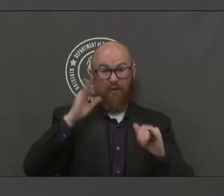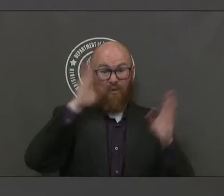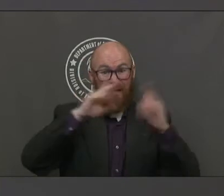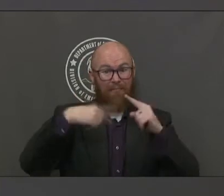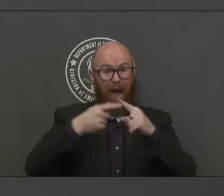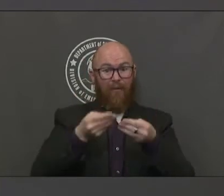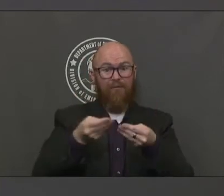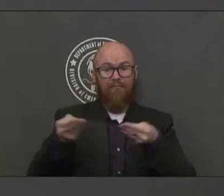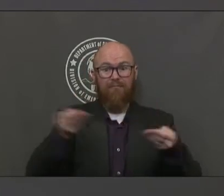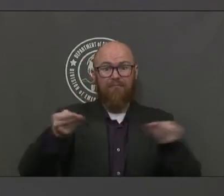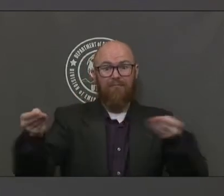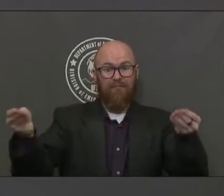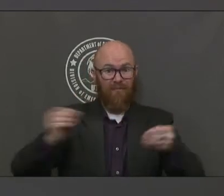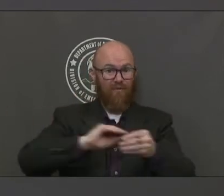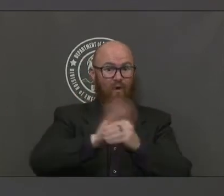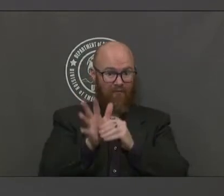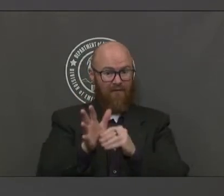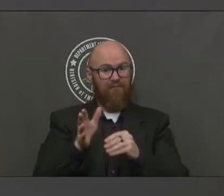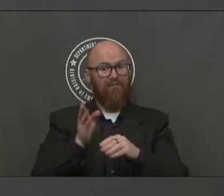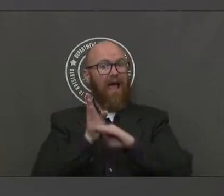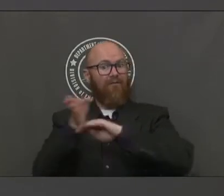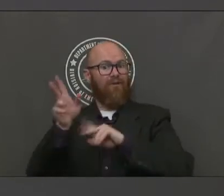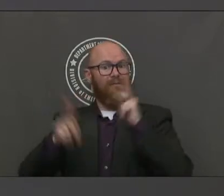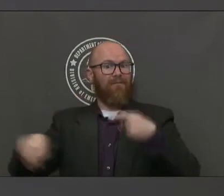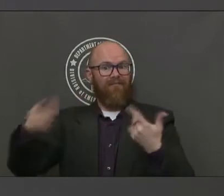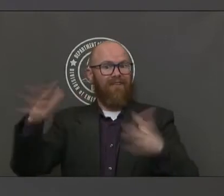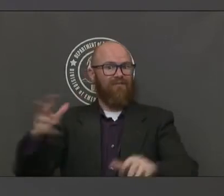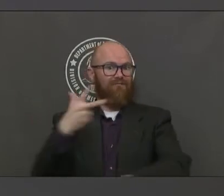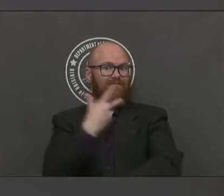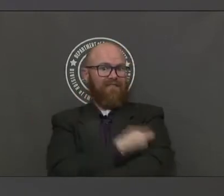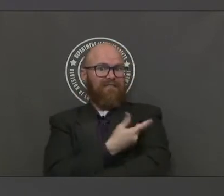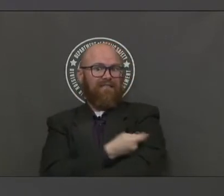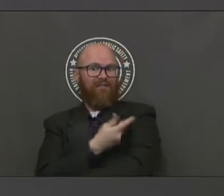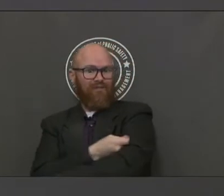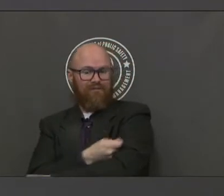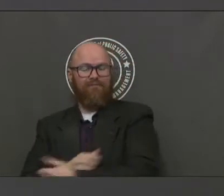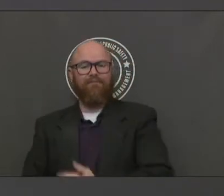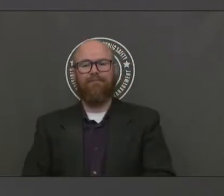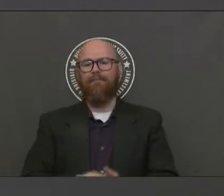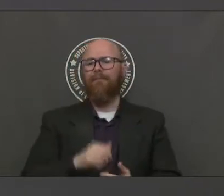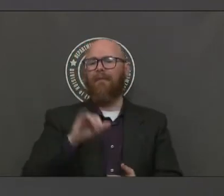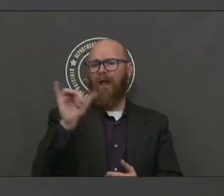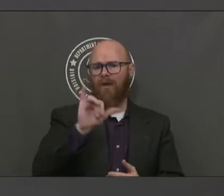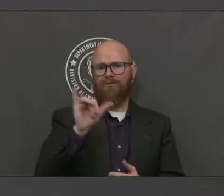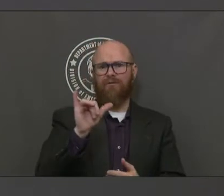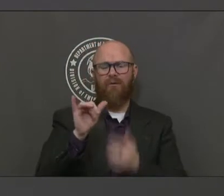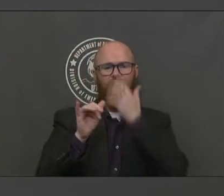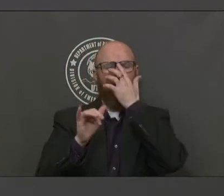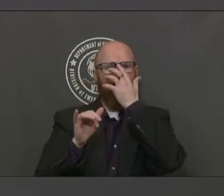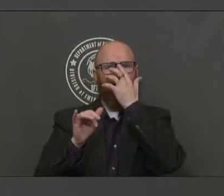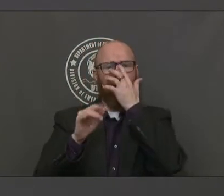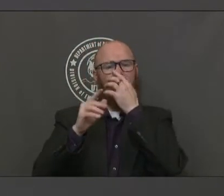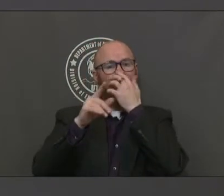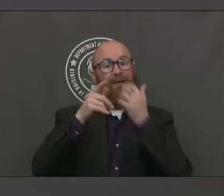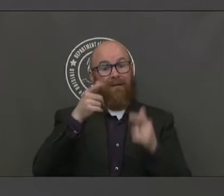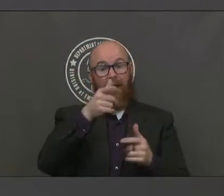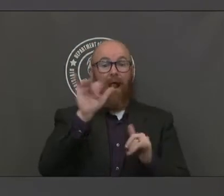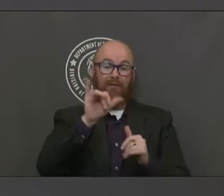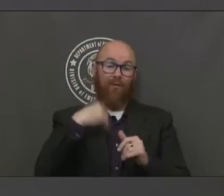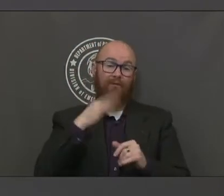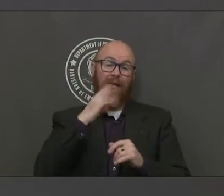As well as other concerns about moving too quickly, including the issue of variants.